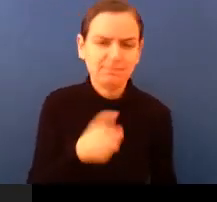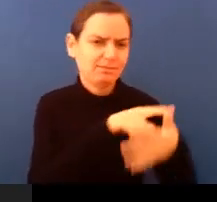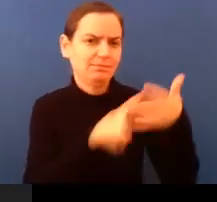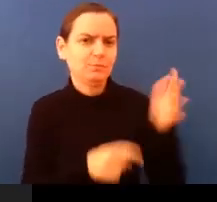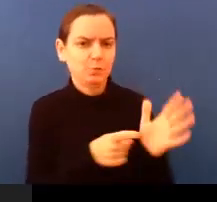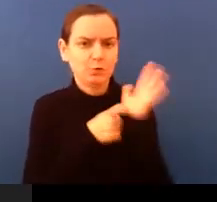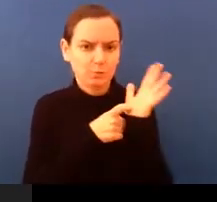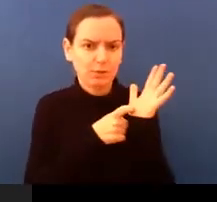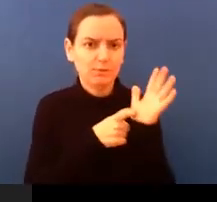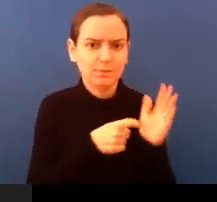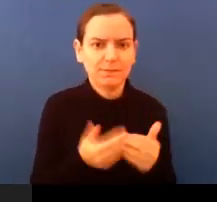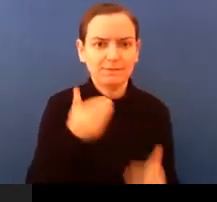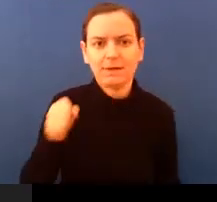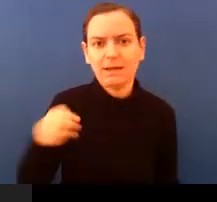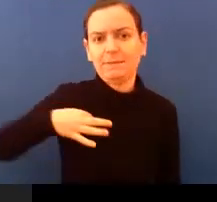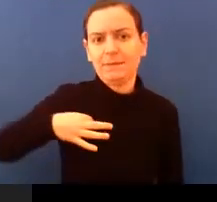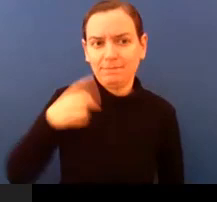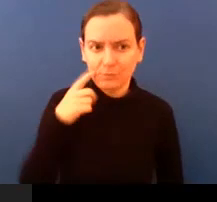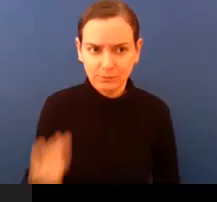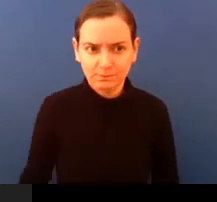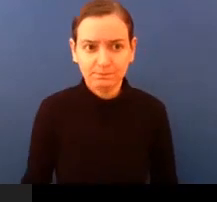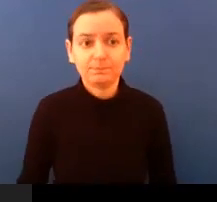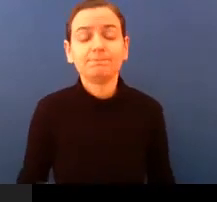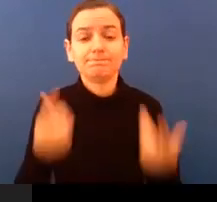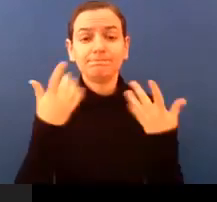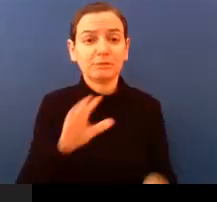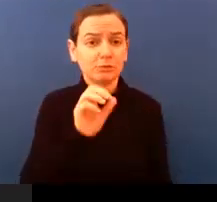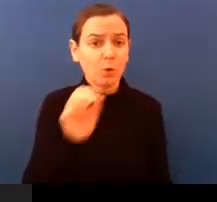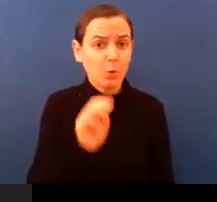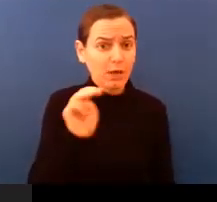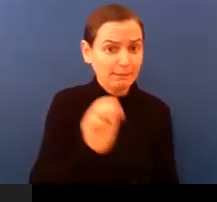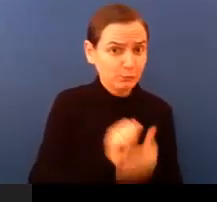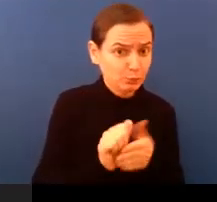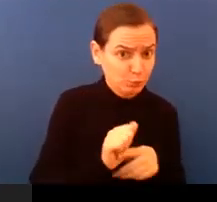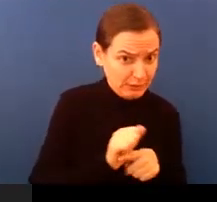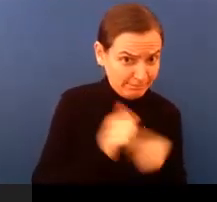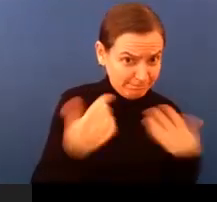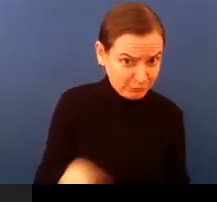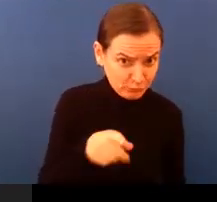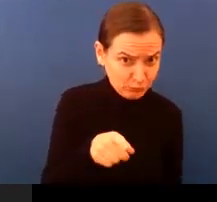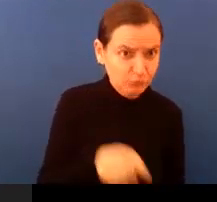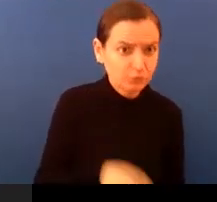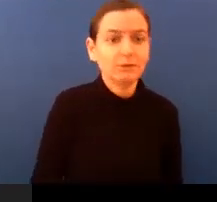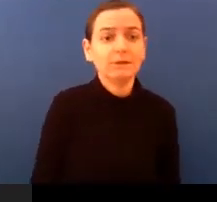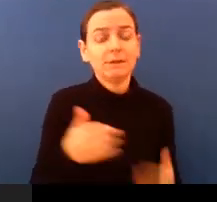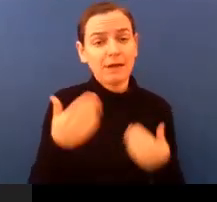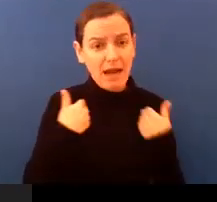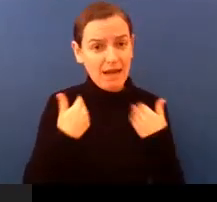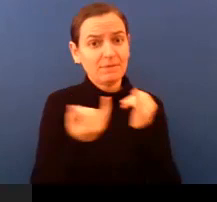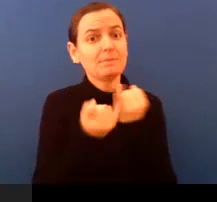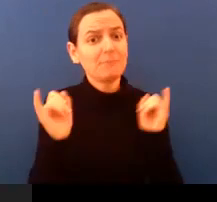You have completed formal orientation and mobility training. You have independent travel skills, and that